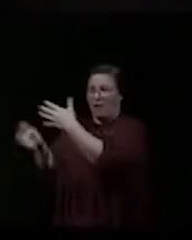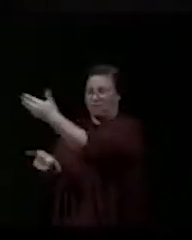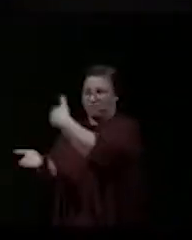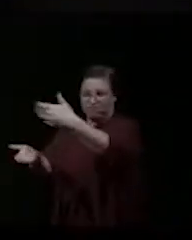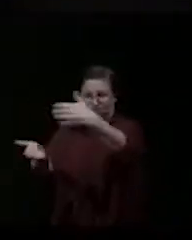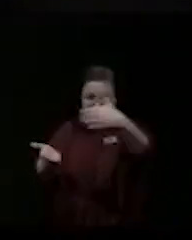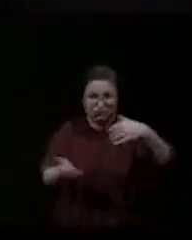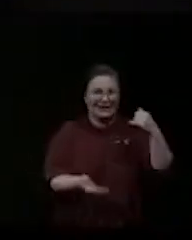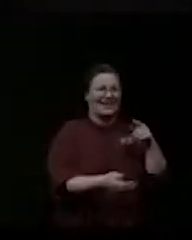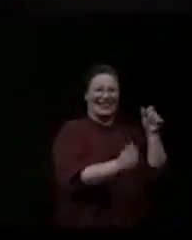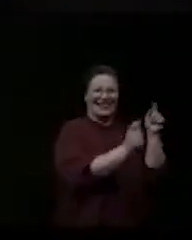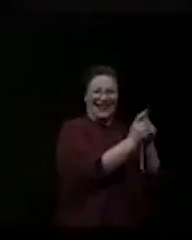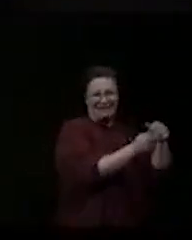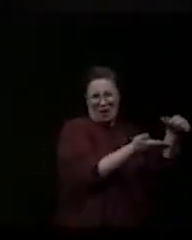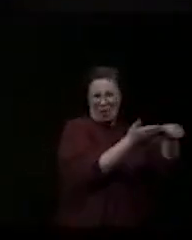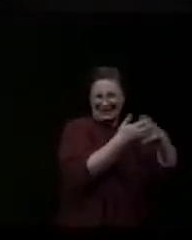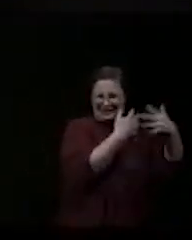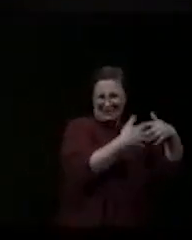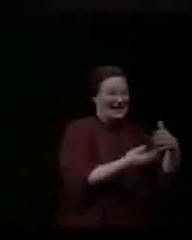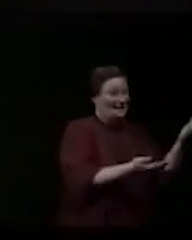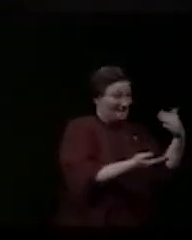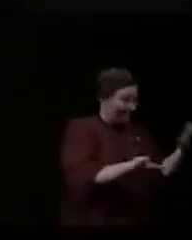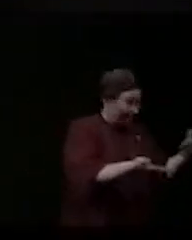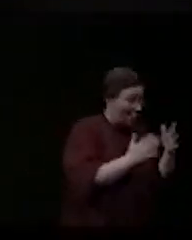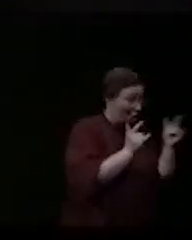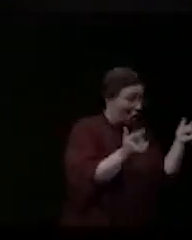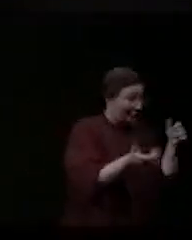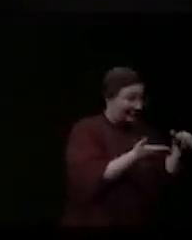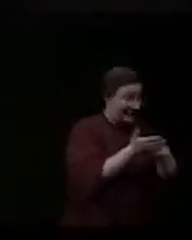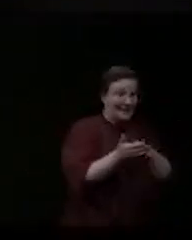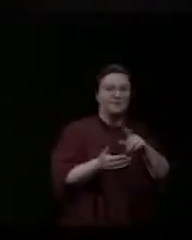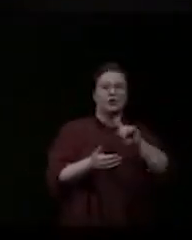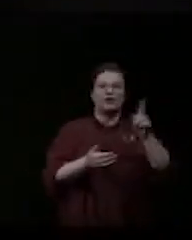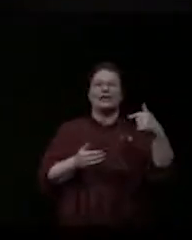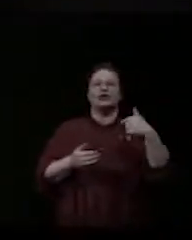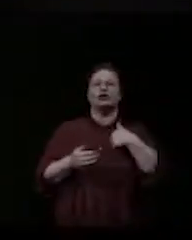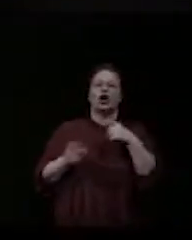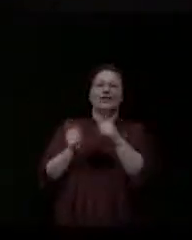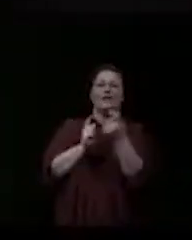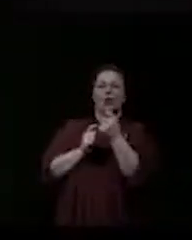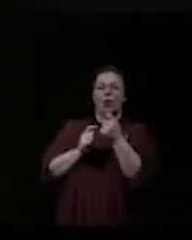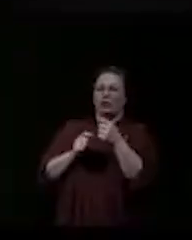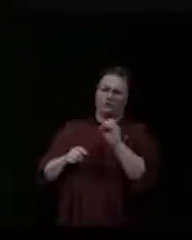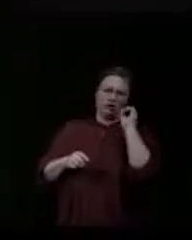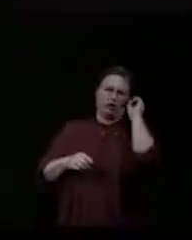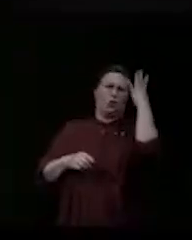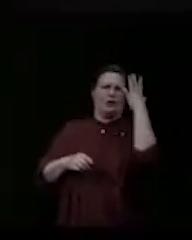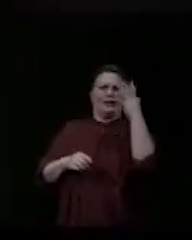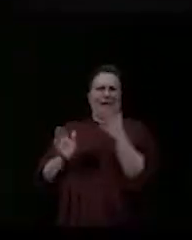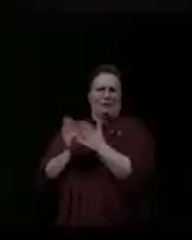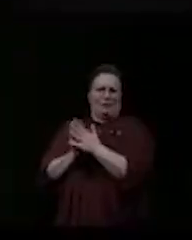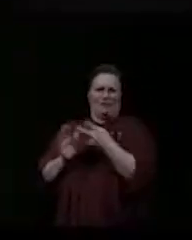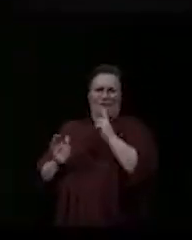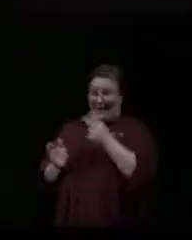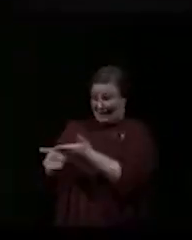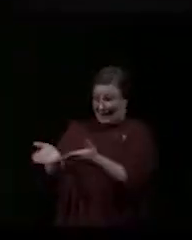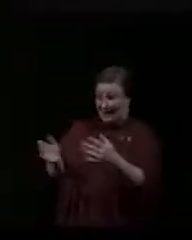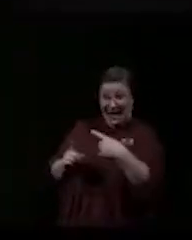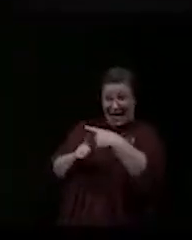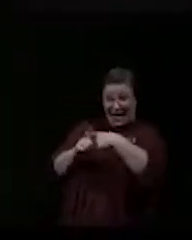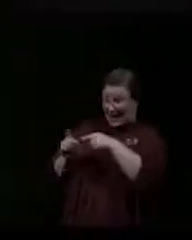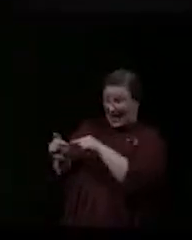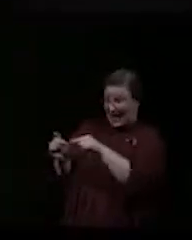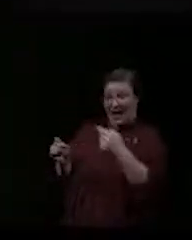free from cheesemakers, get somebody in who knew about wine to grade the wine. We'd start with the good stuff, we'd move on to